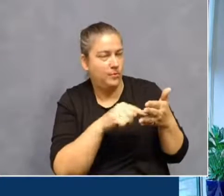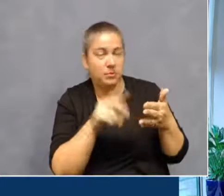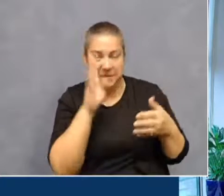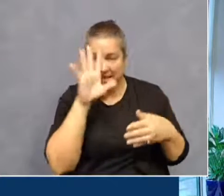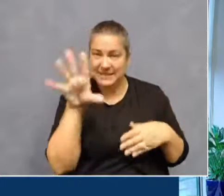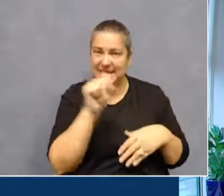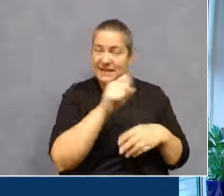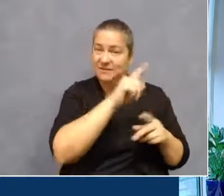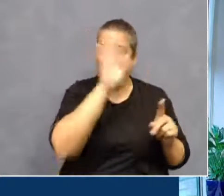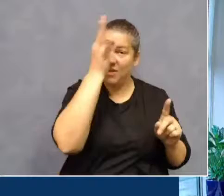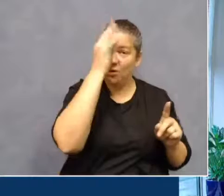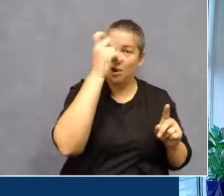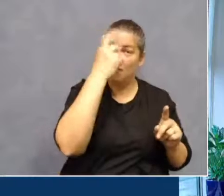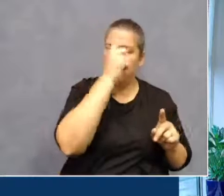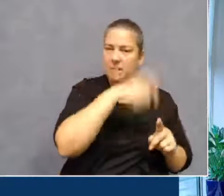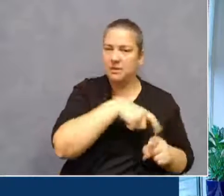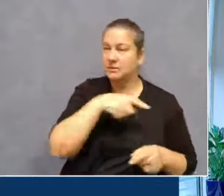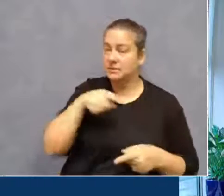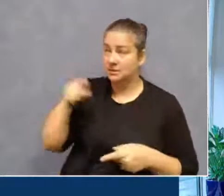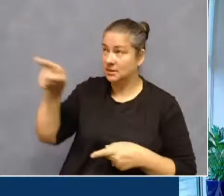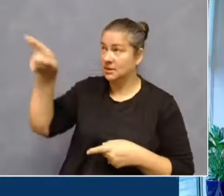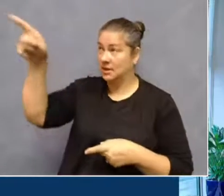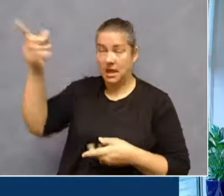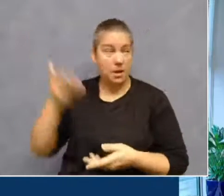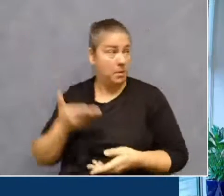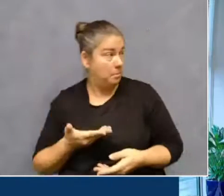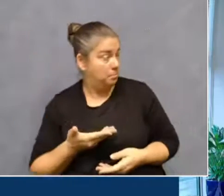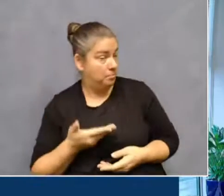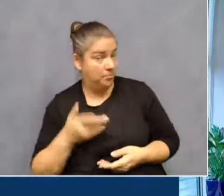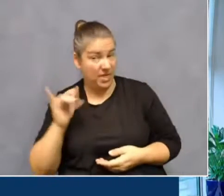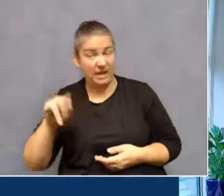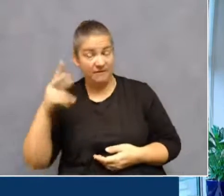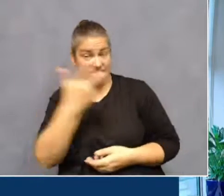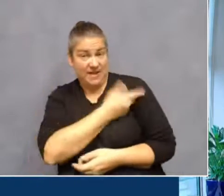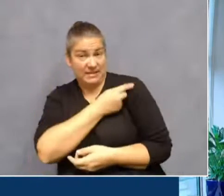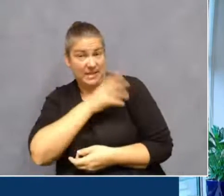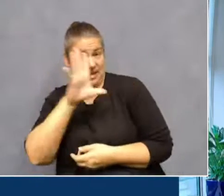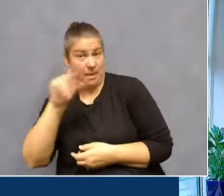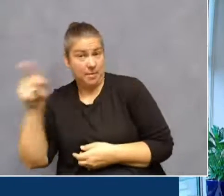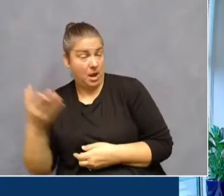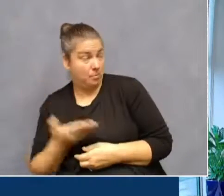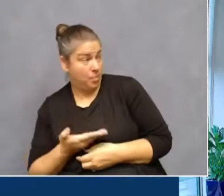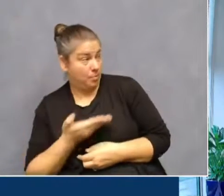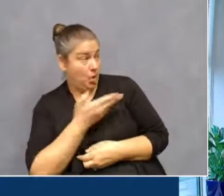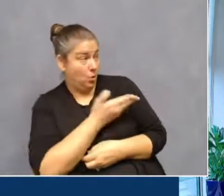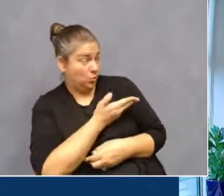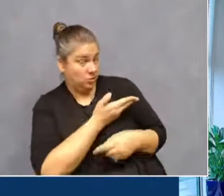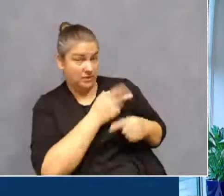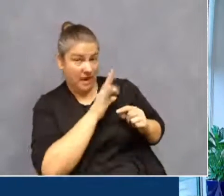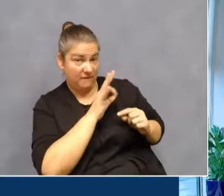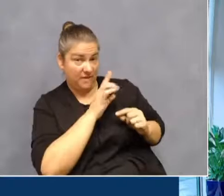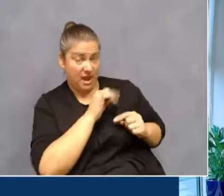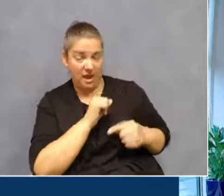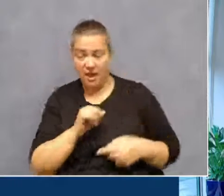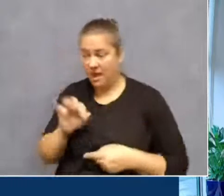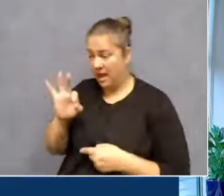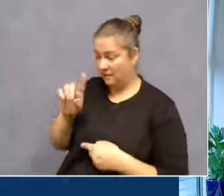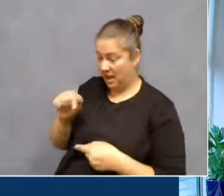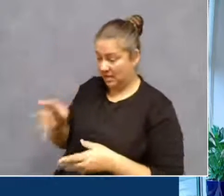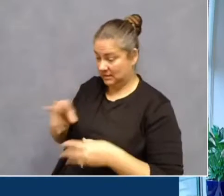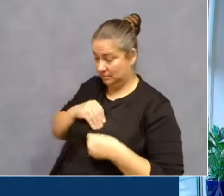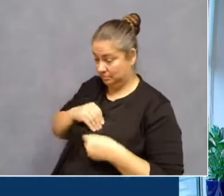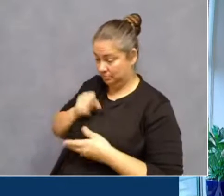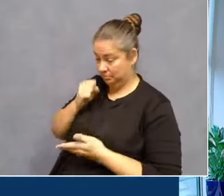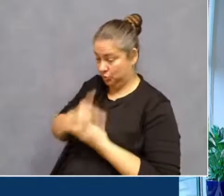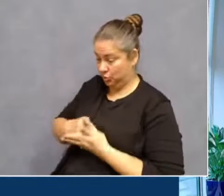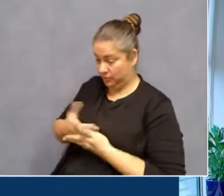have the FDA review it, and then the Advisory Committee on Immunization Practices offer its recommendations, and then the states will have